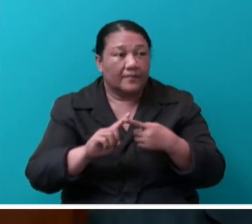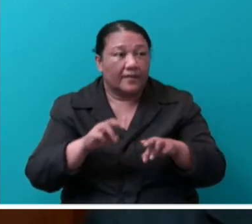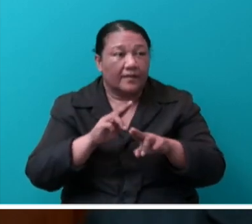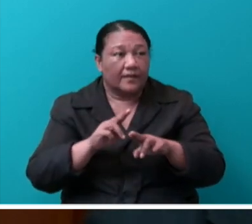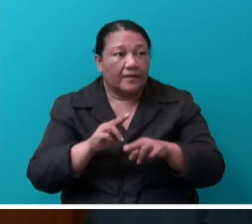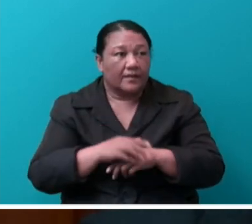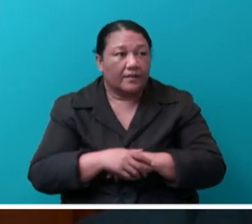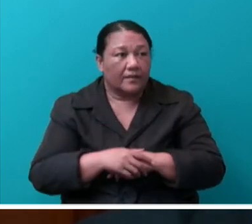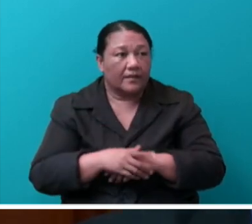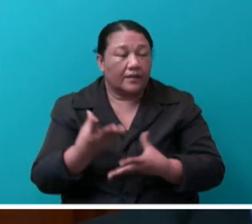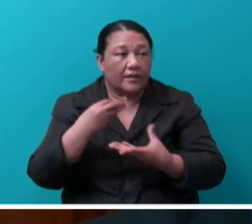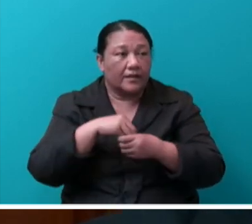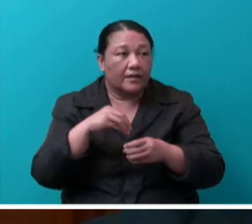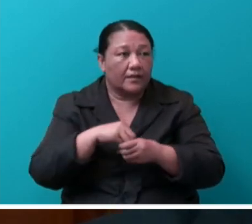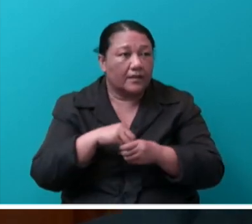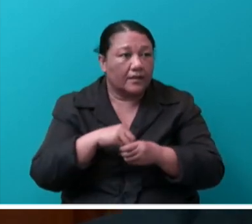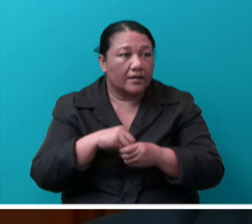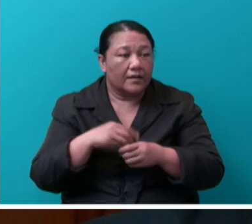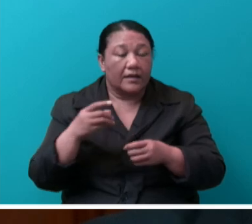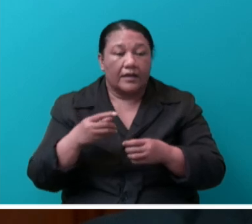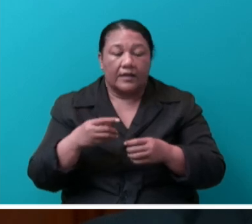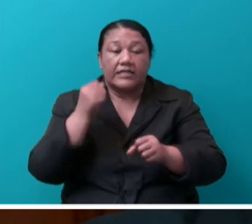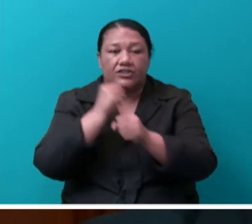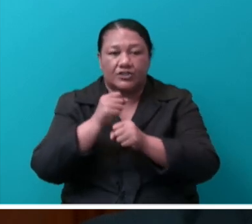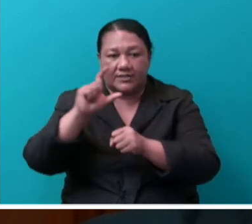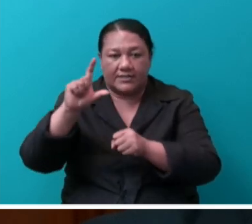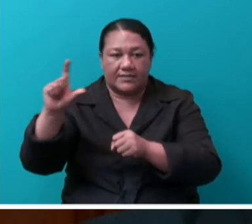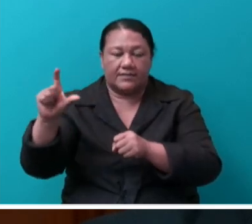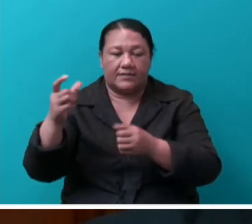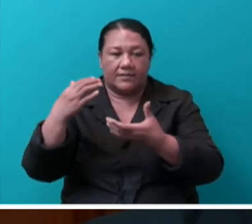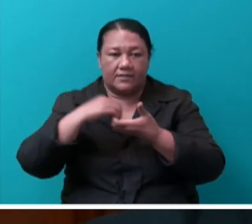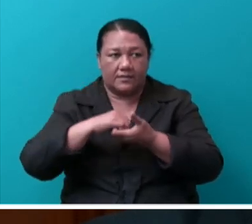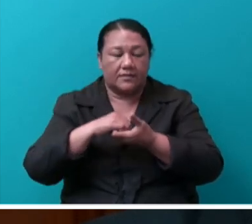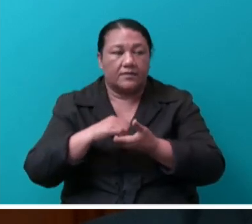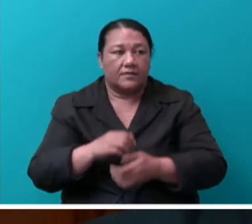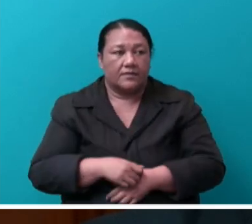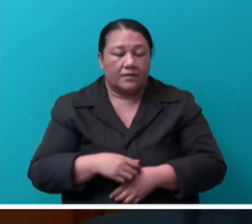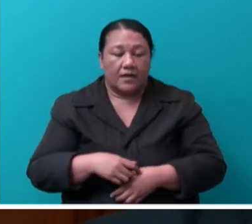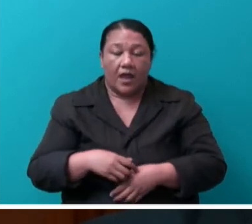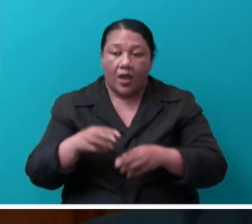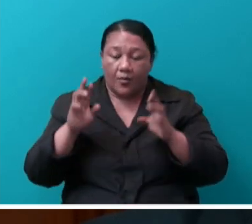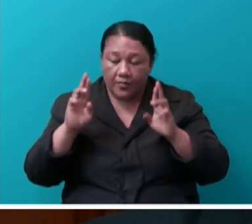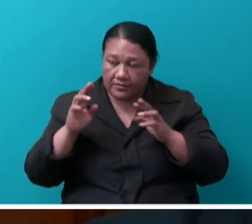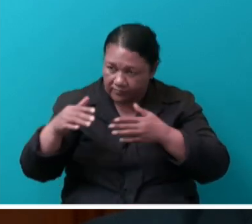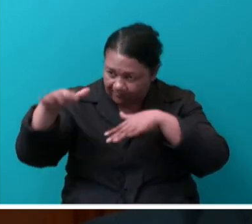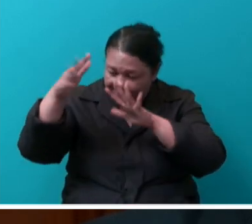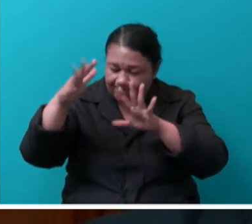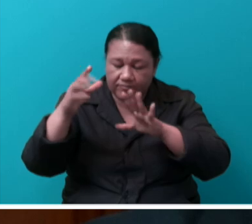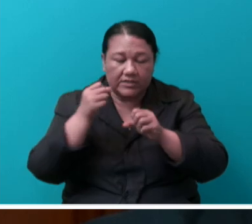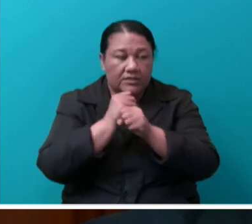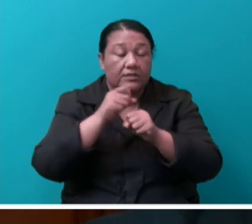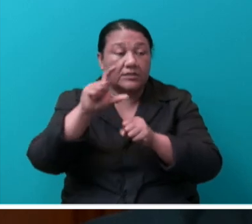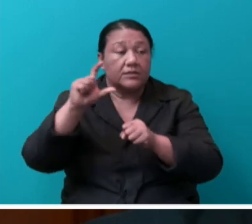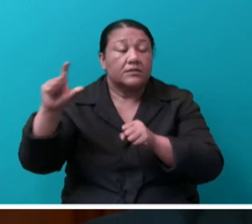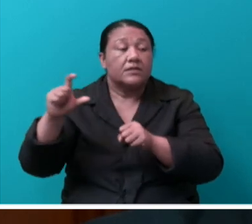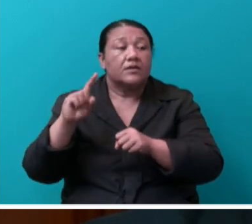is the engagement with the Great Council of Chiefs. I wish to acknowledge and commend the Great Council of Chiefs, especially